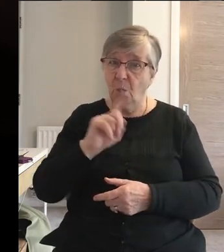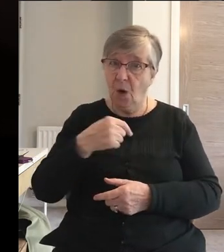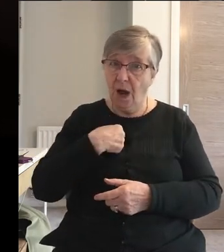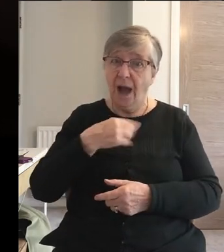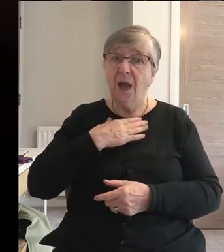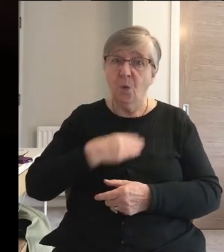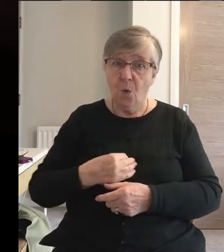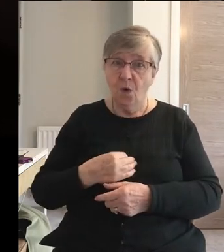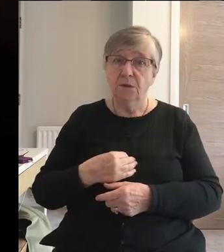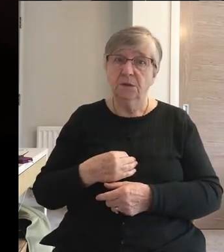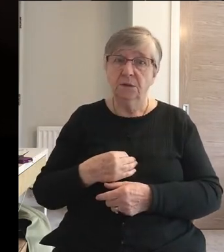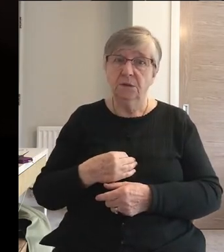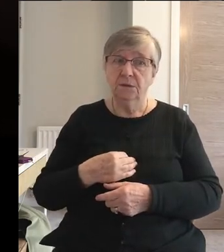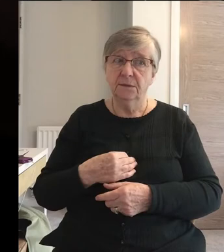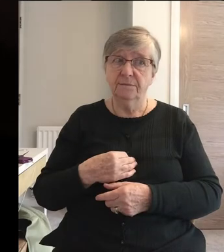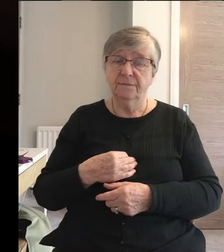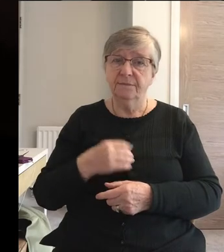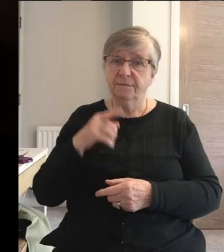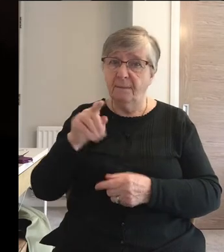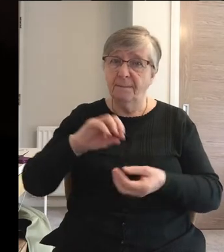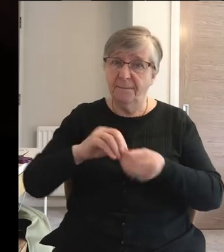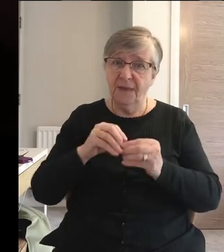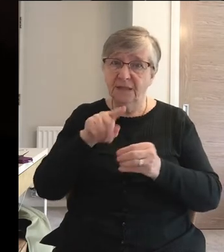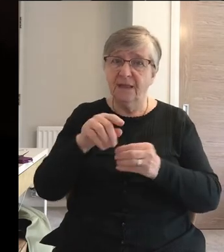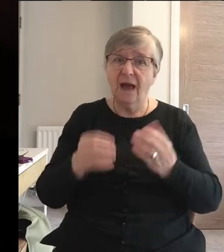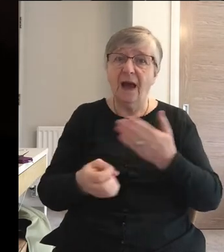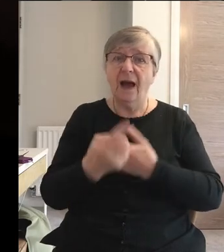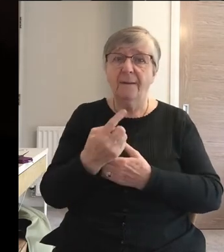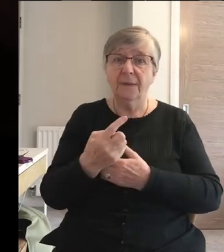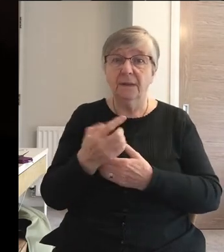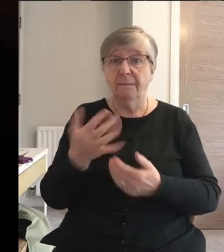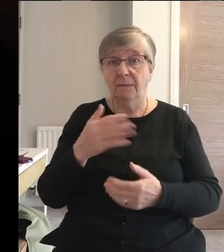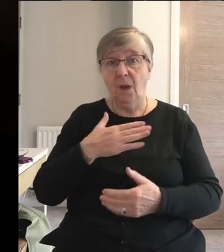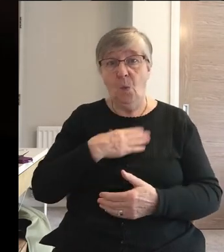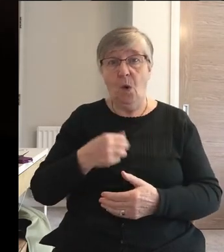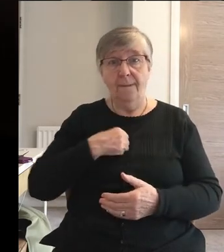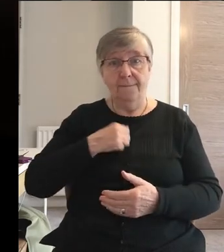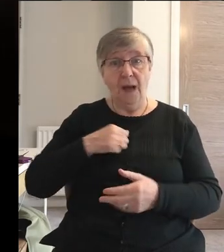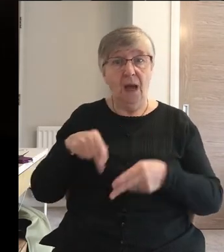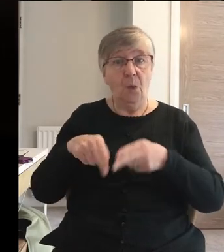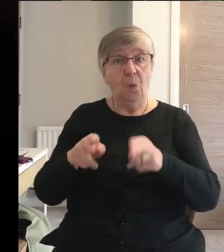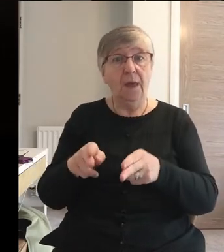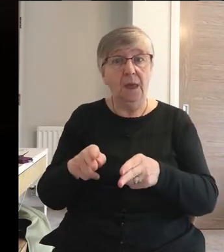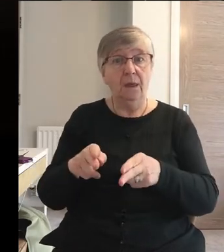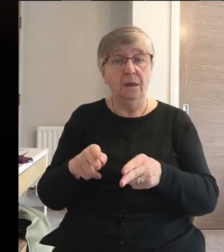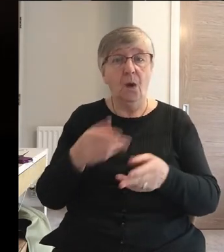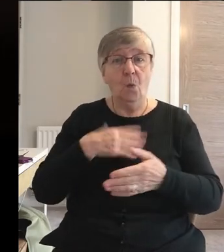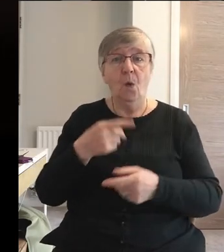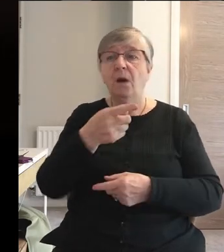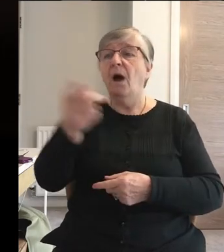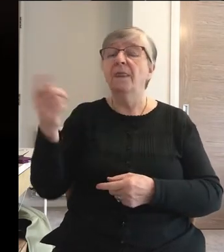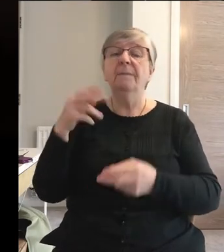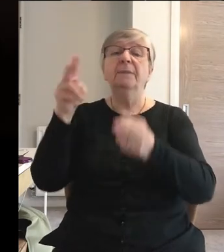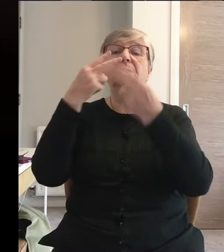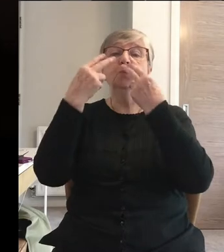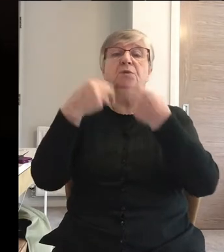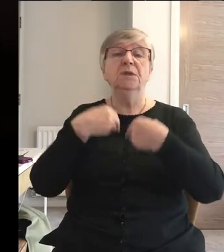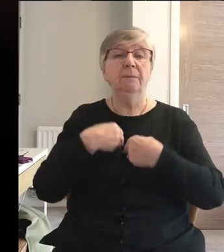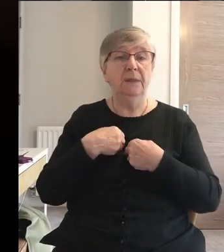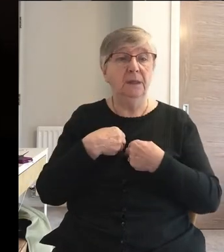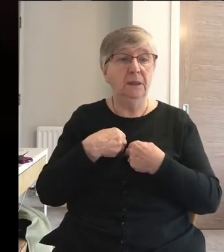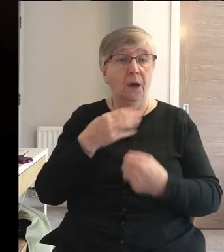big part in this, verses 1 and 2. It might be our wanting our own way. It might be our need to be noticed or our need